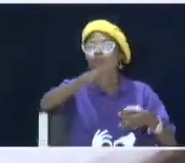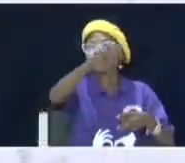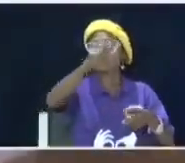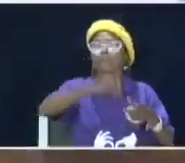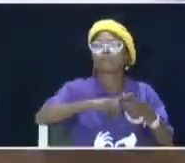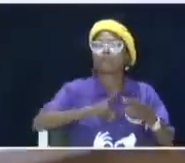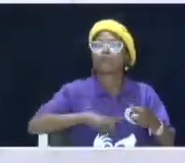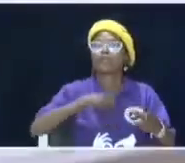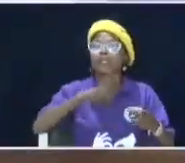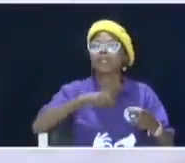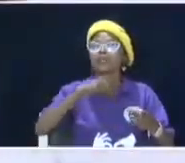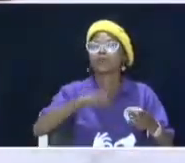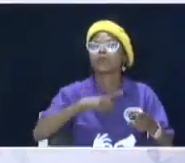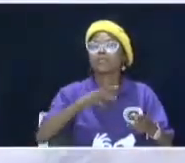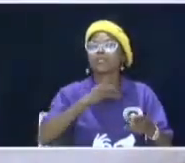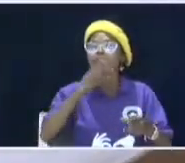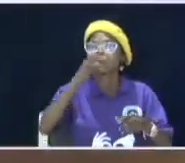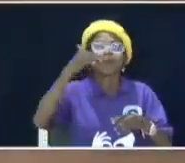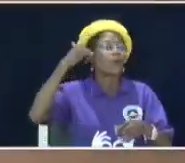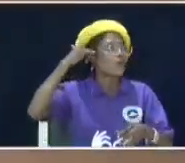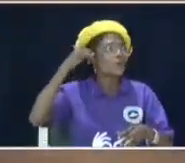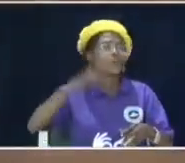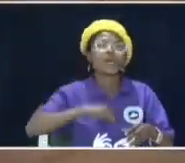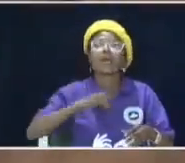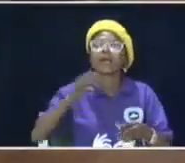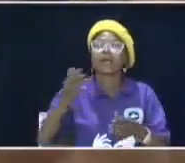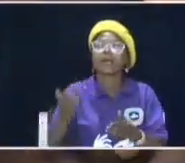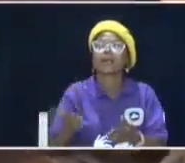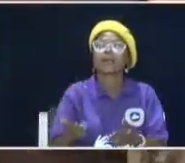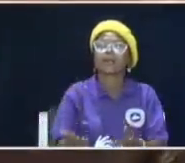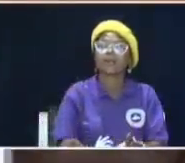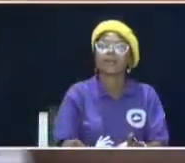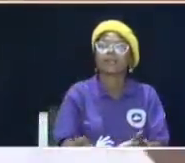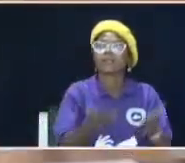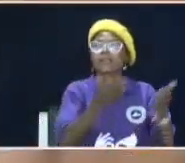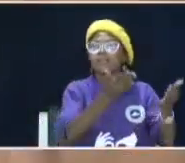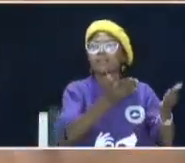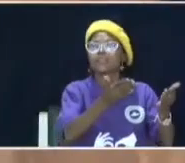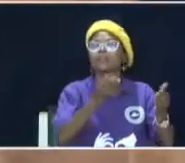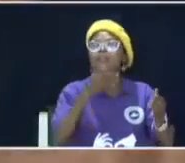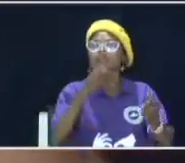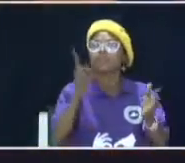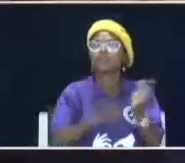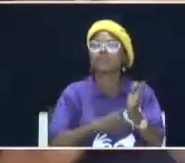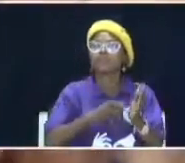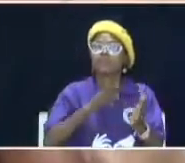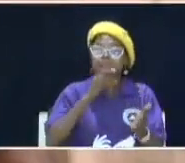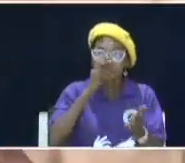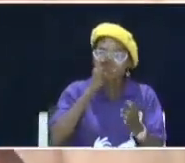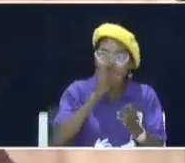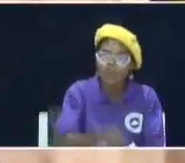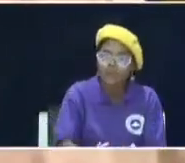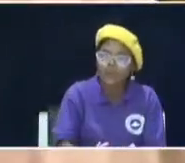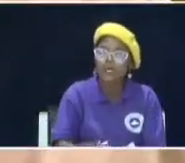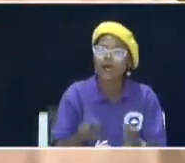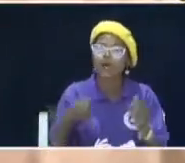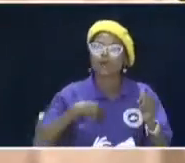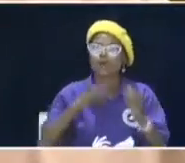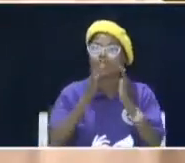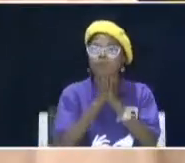Lagos, and they were calling me. I took the ECG report to camp, and we prayed.